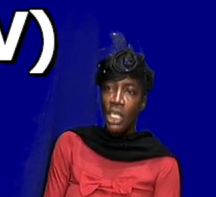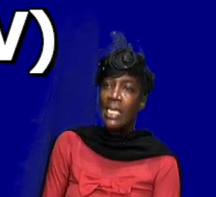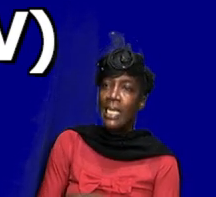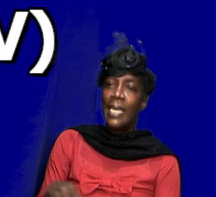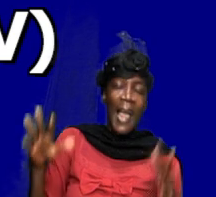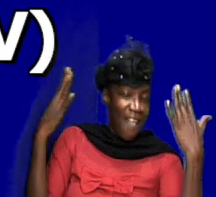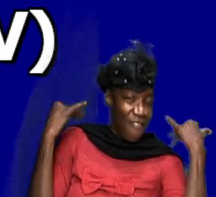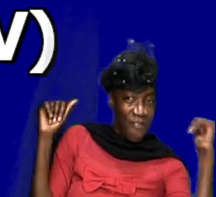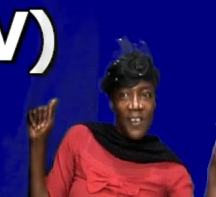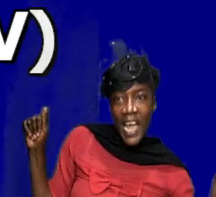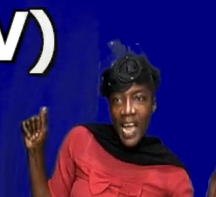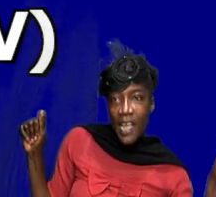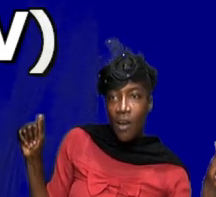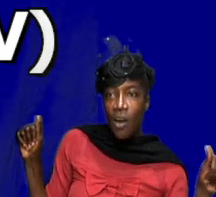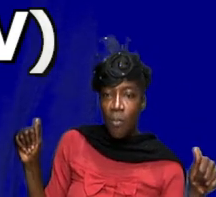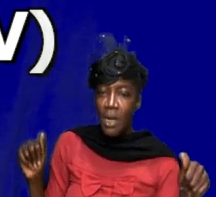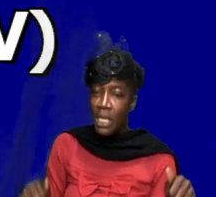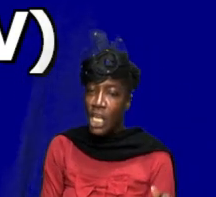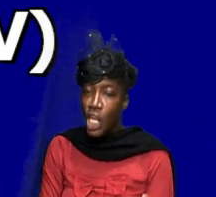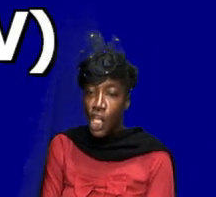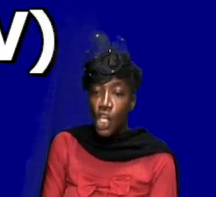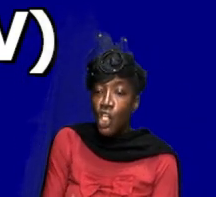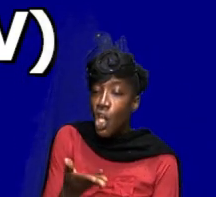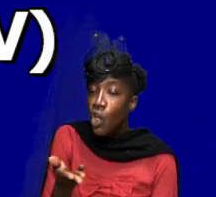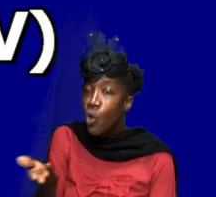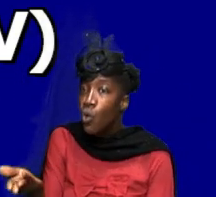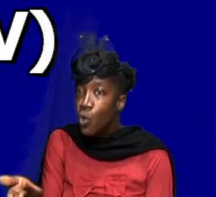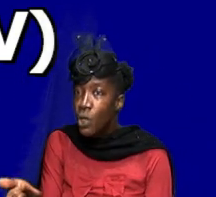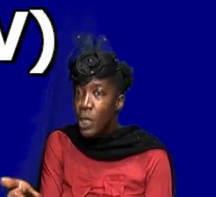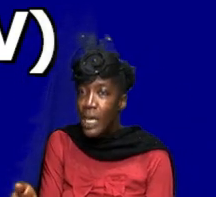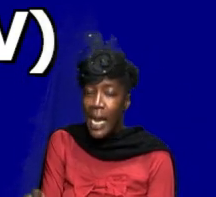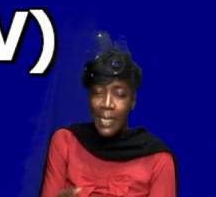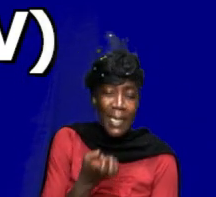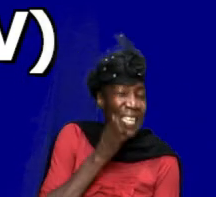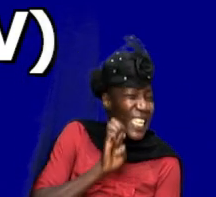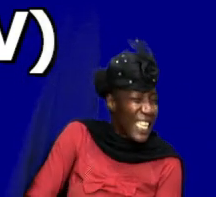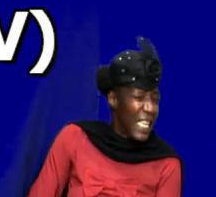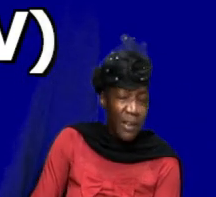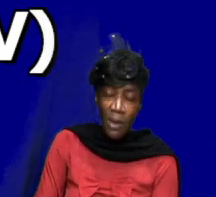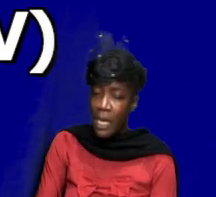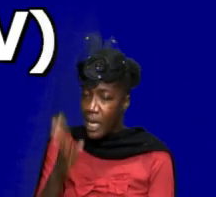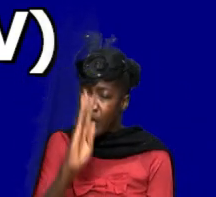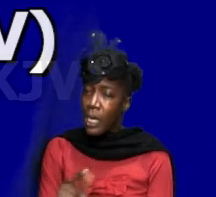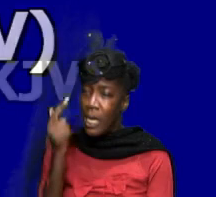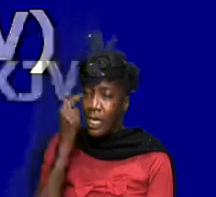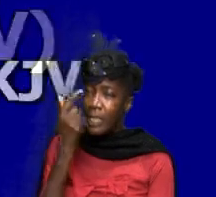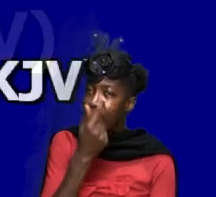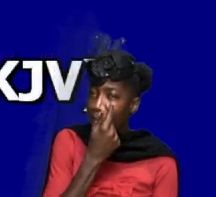fly upon the spoils, and didst evil in the sight of the Lord.